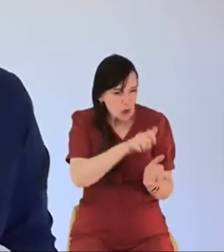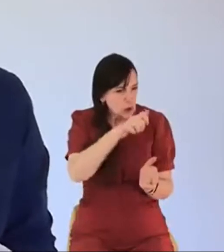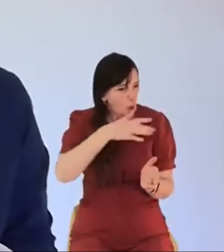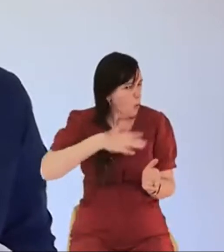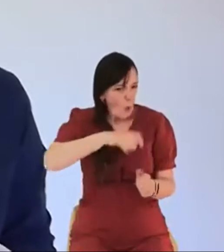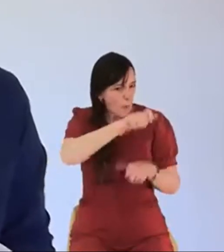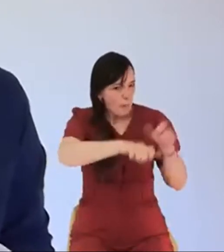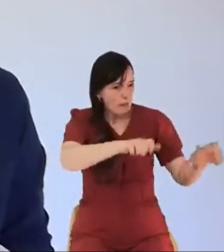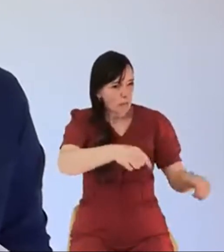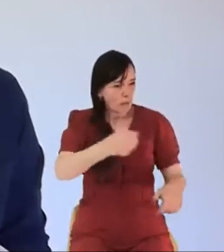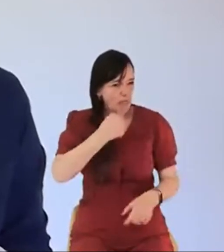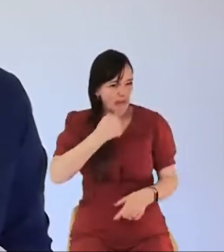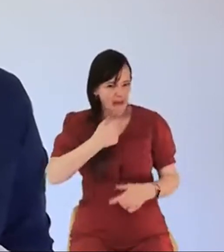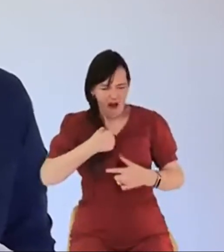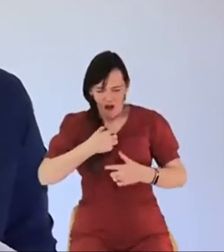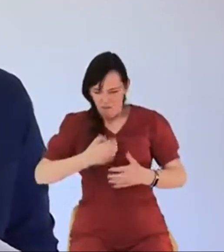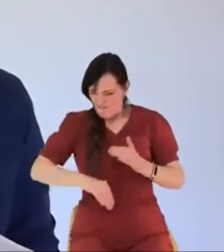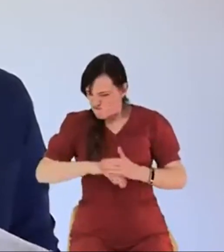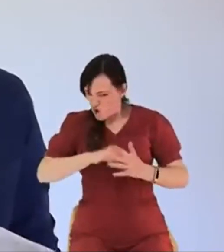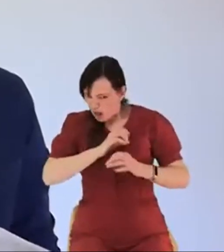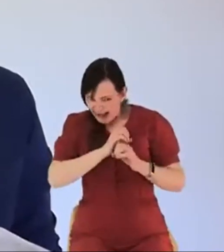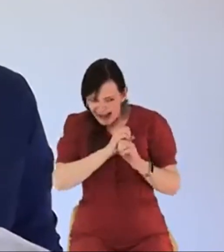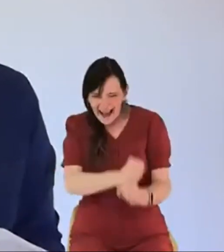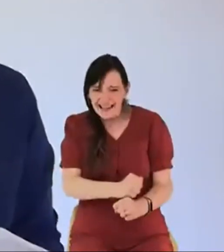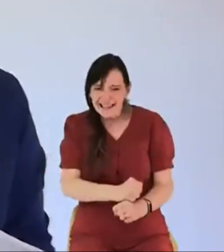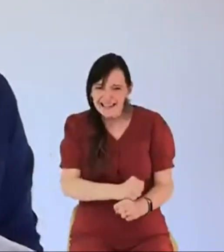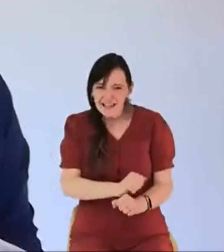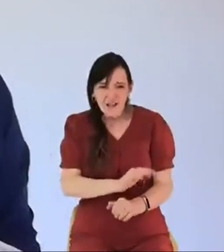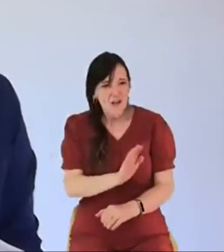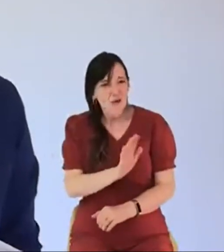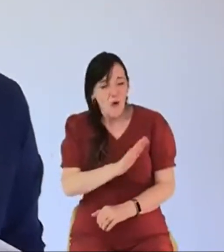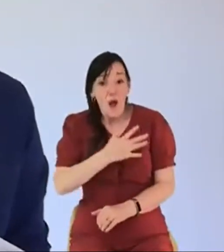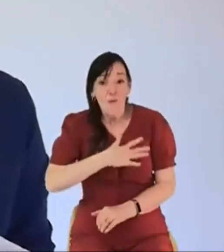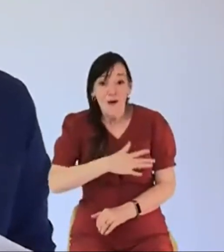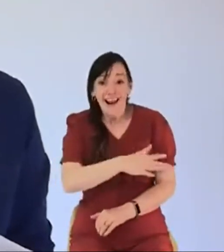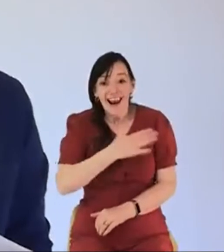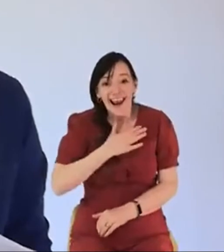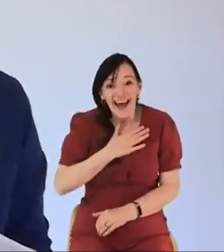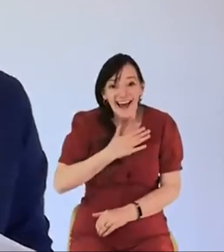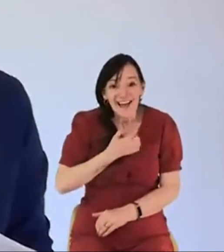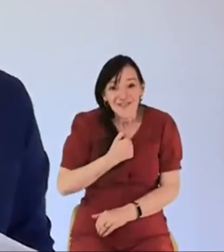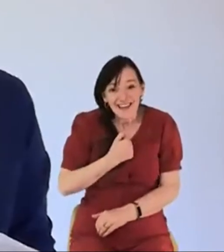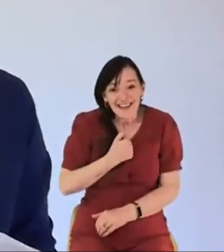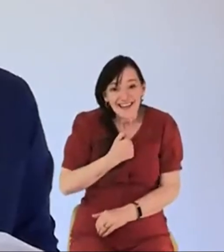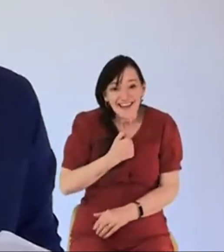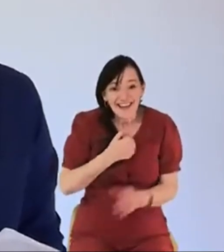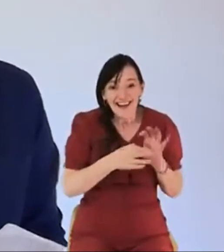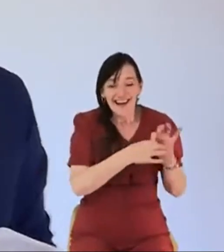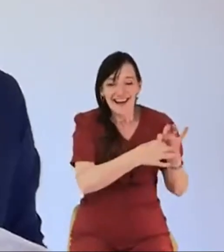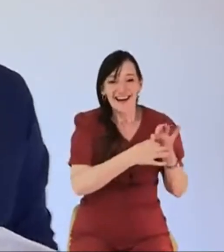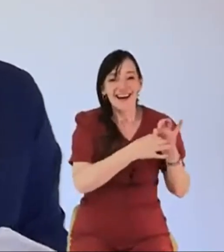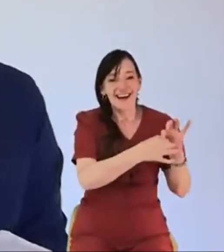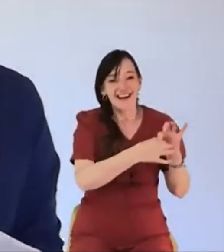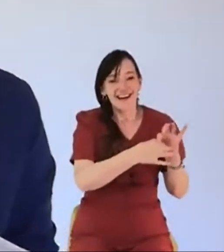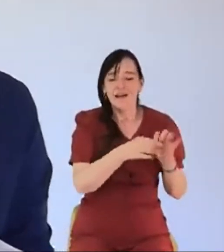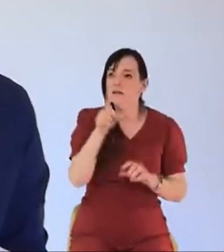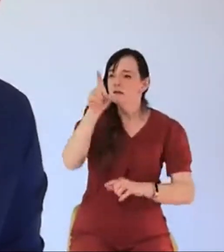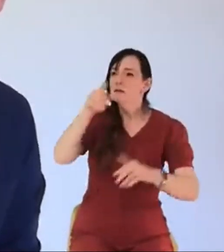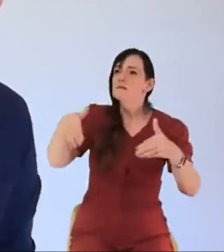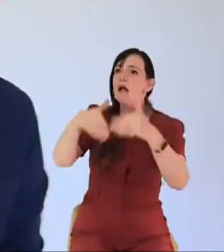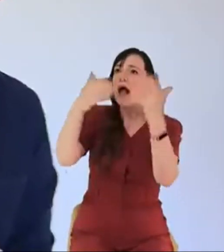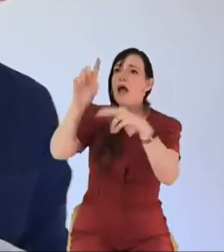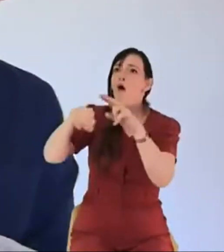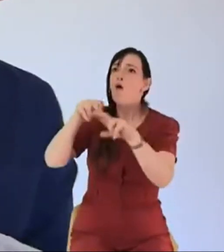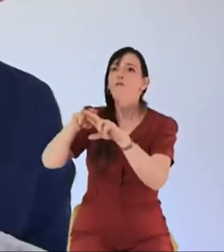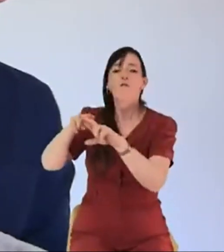or hateful i want them to like me and so the day of the lord